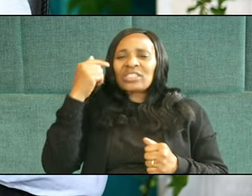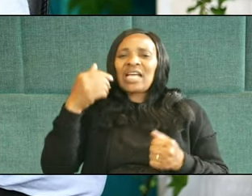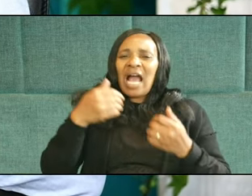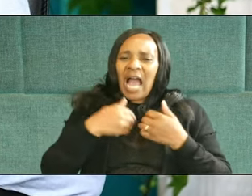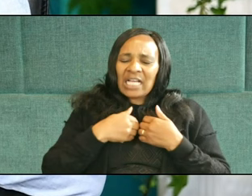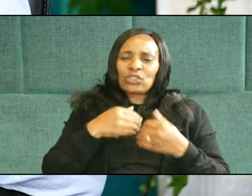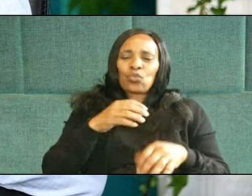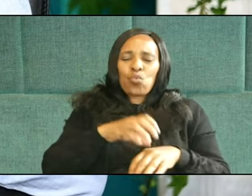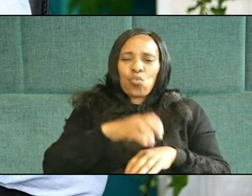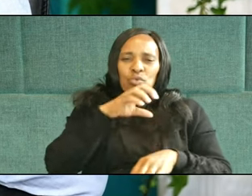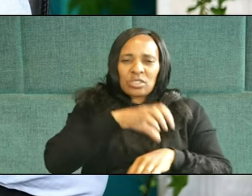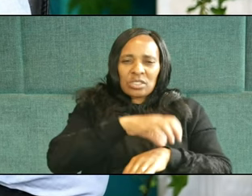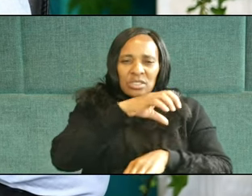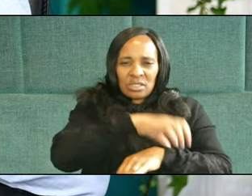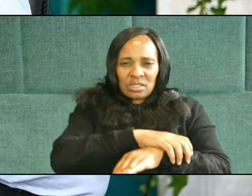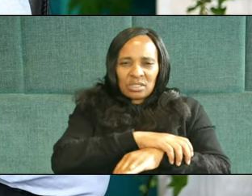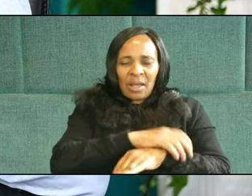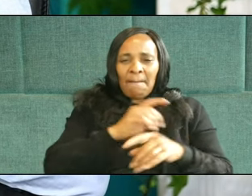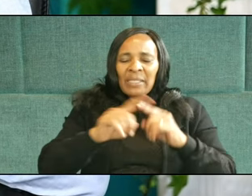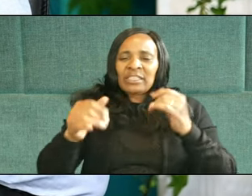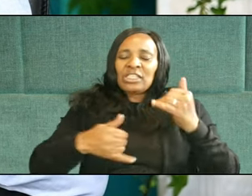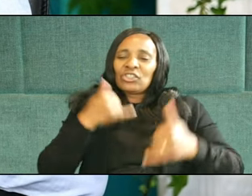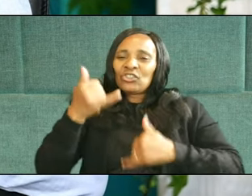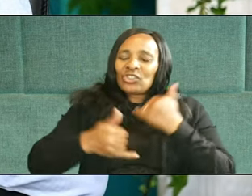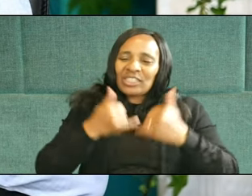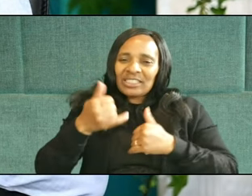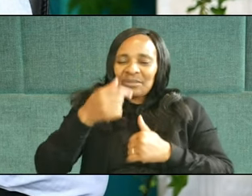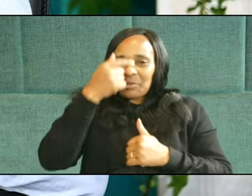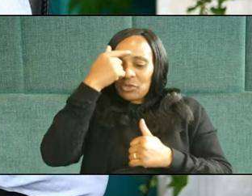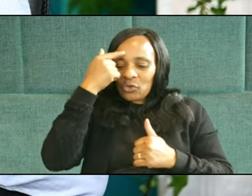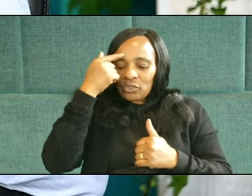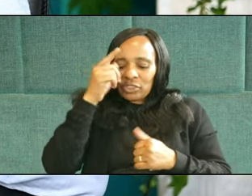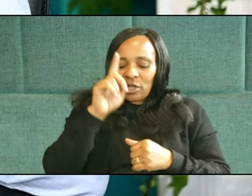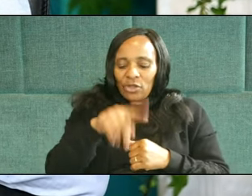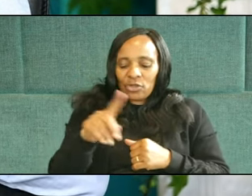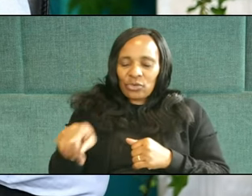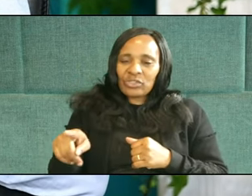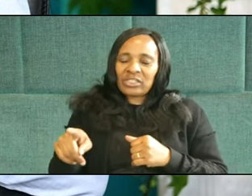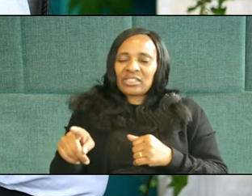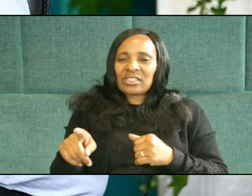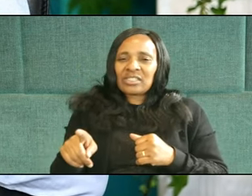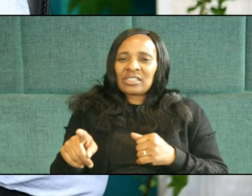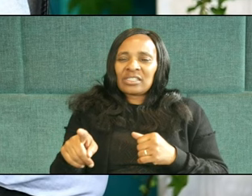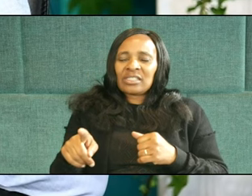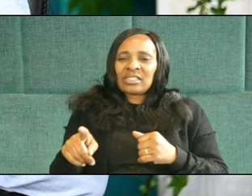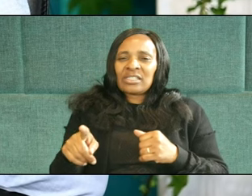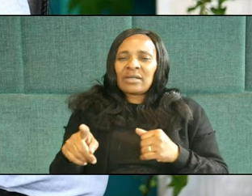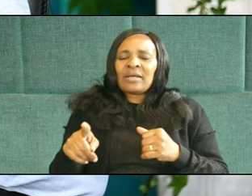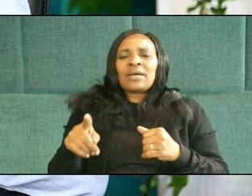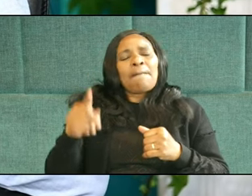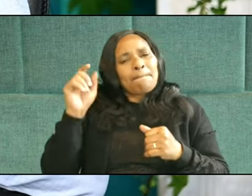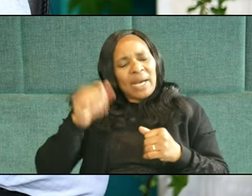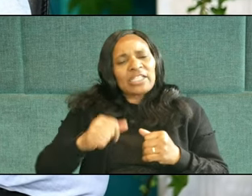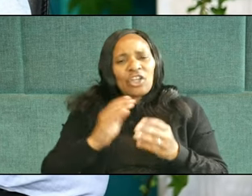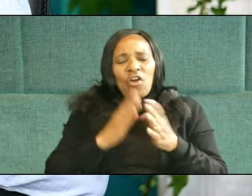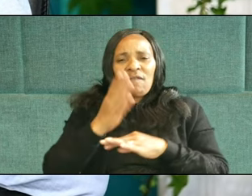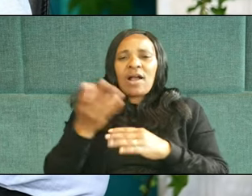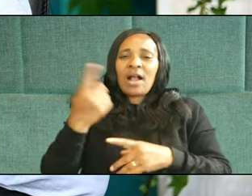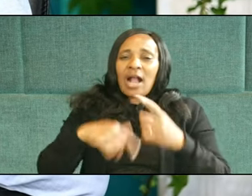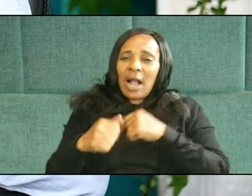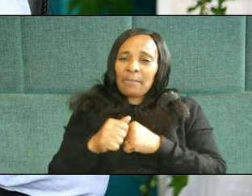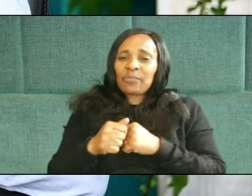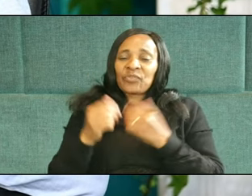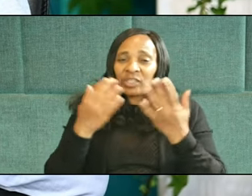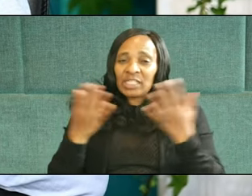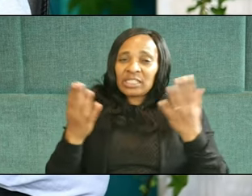but he rejoices because those he has had to overcome things to get where he